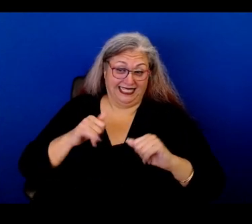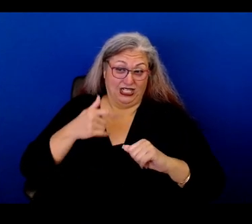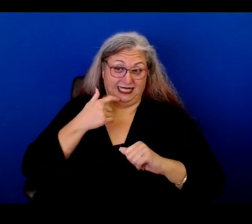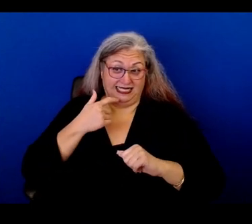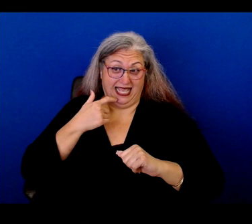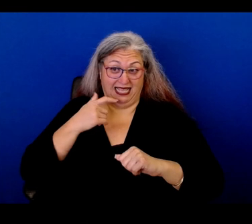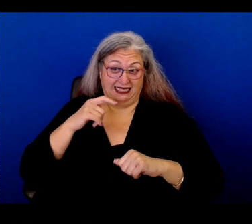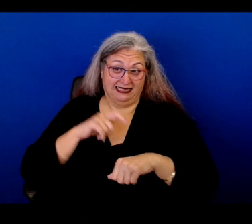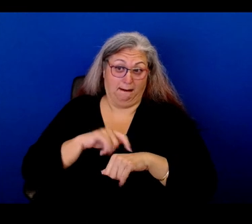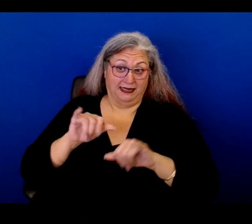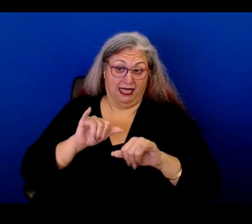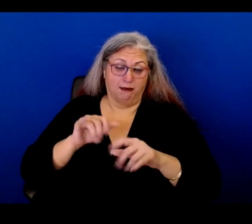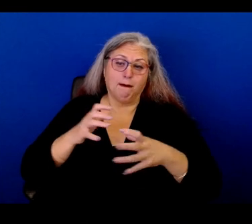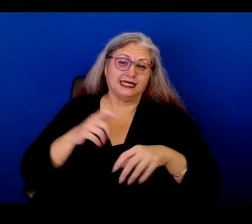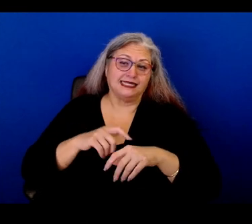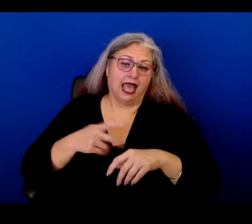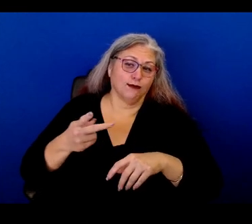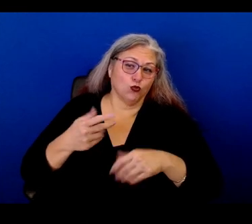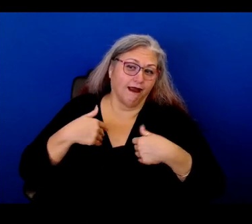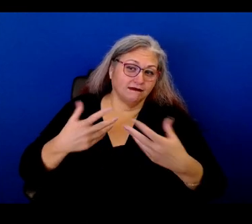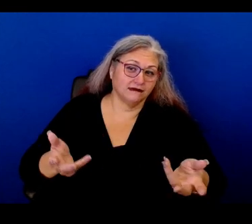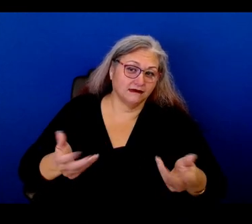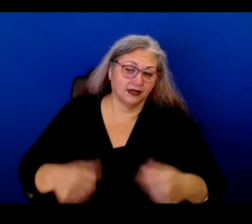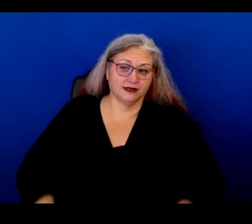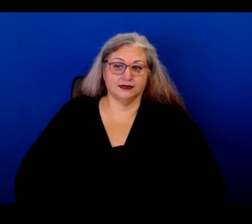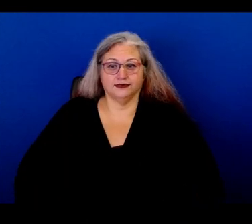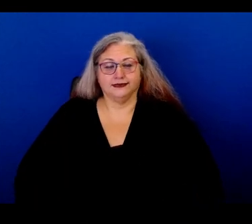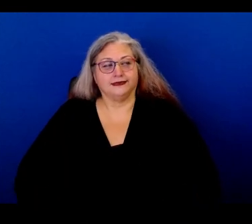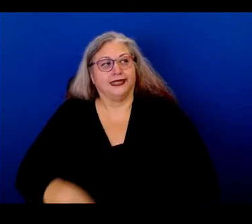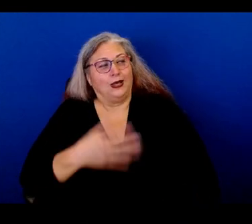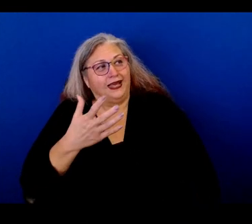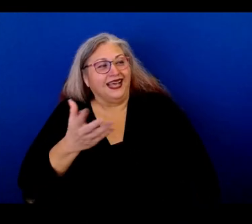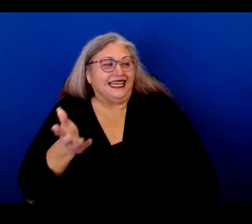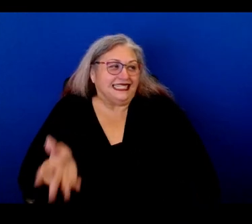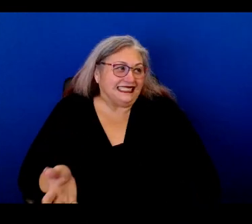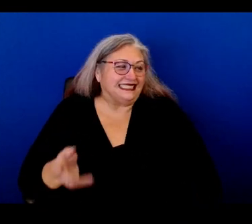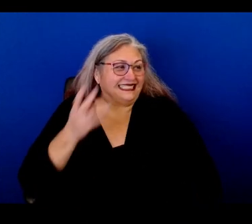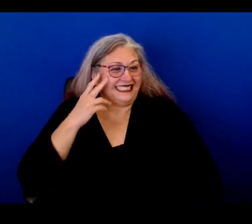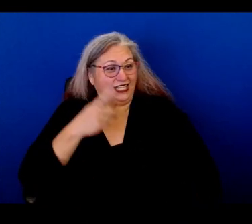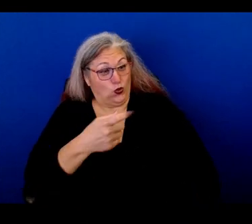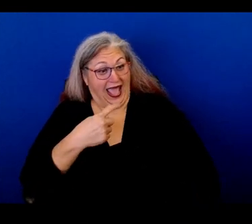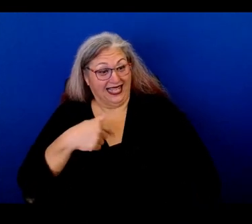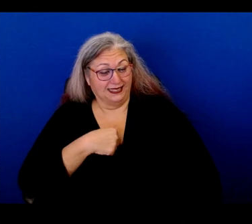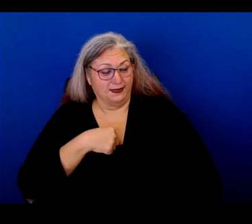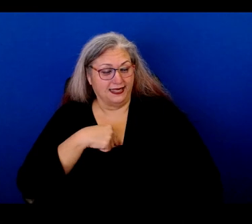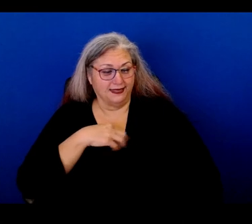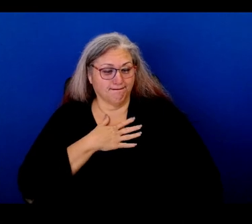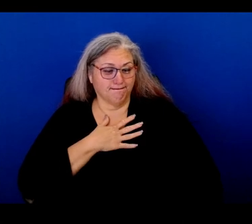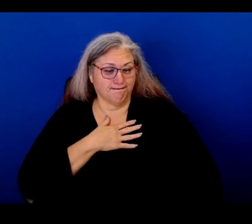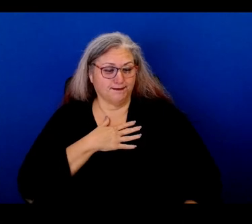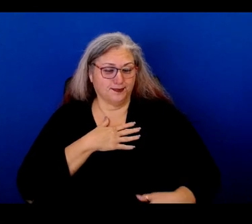that? How much time we got, Aimee? Well, see, when you ask me that,